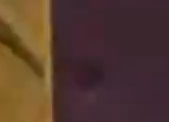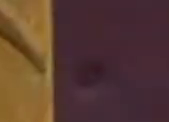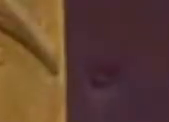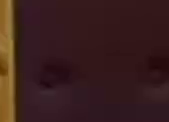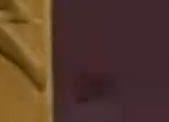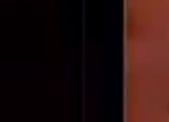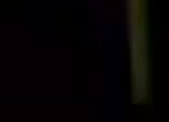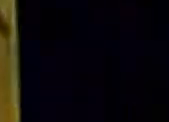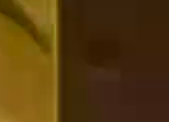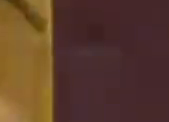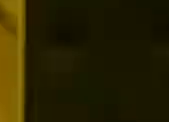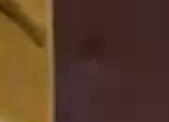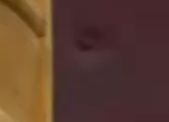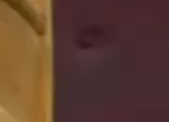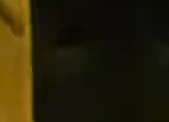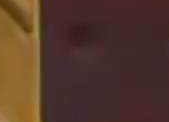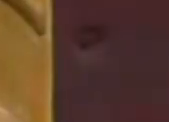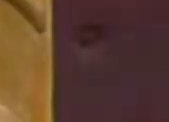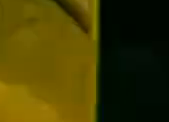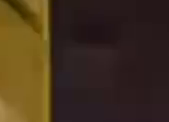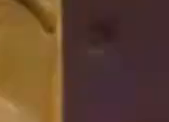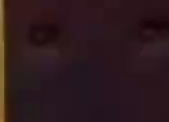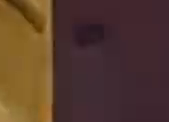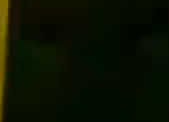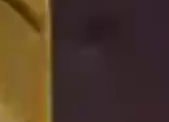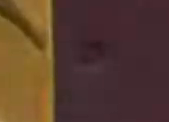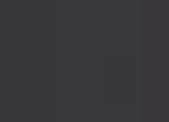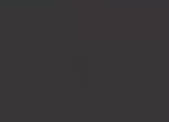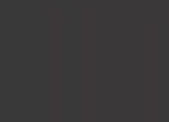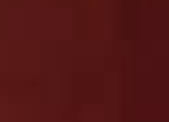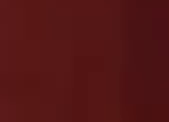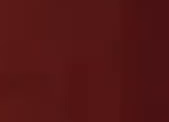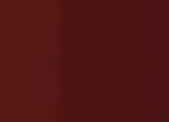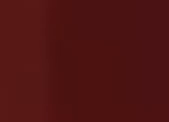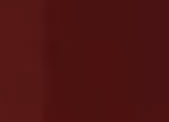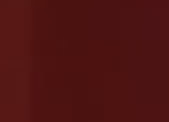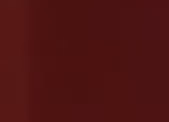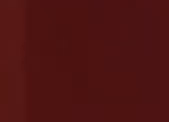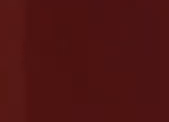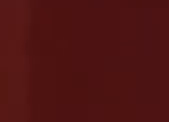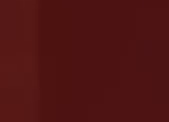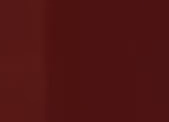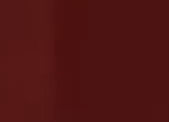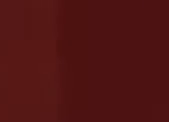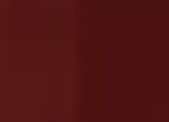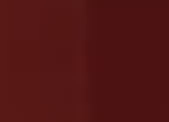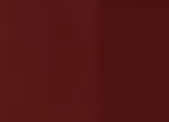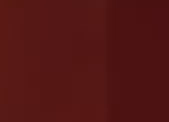of Section 8, Subsection 4 of the Treaty Making and...